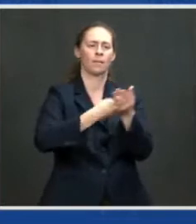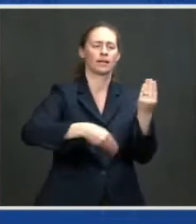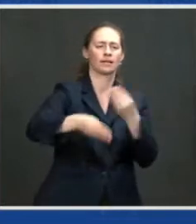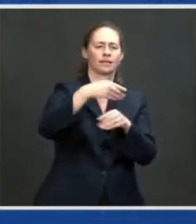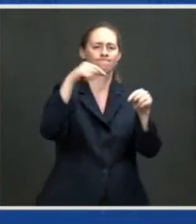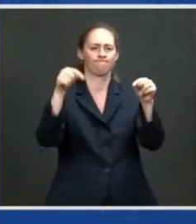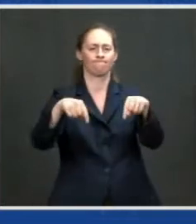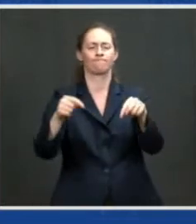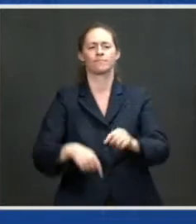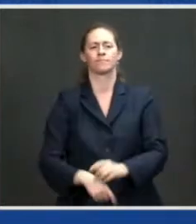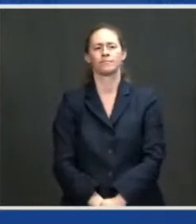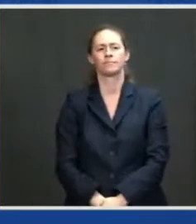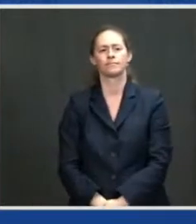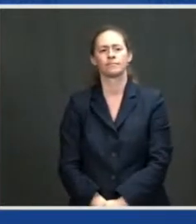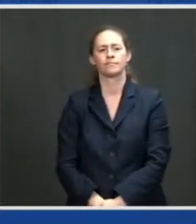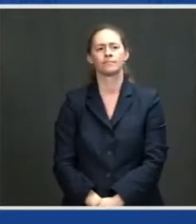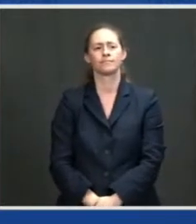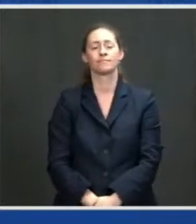And thanks in part